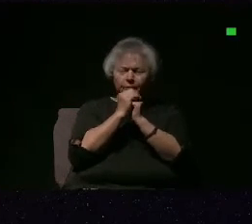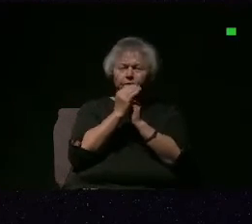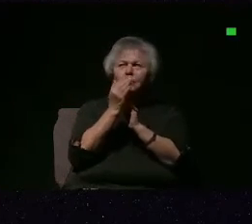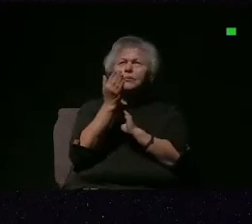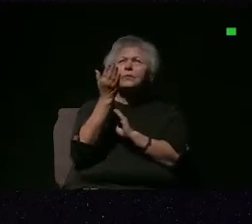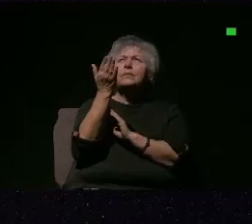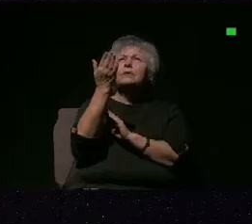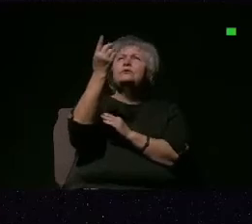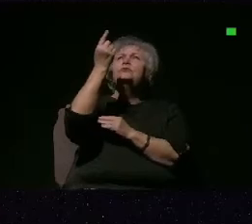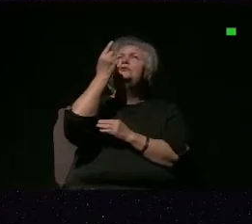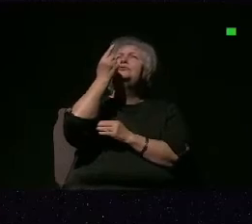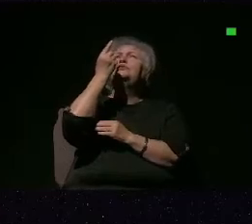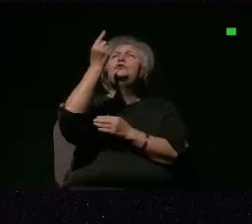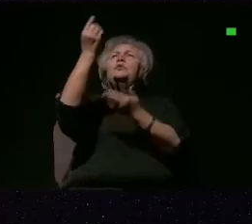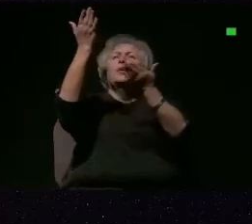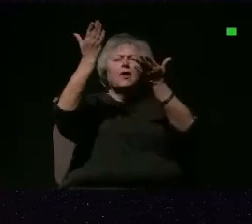You are